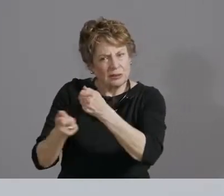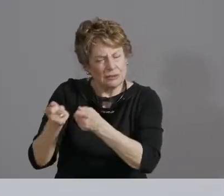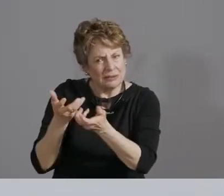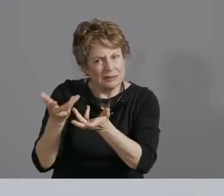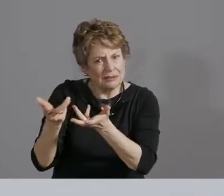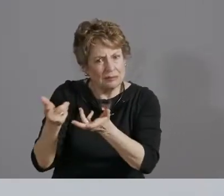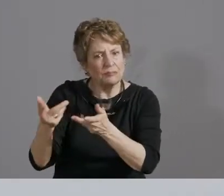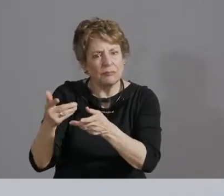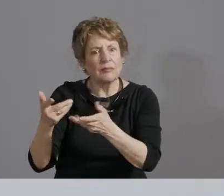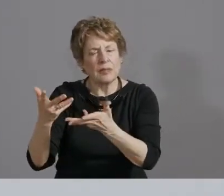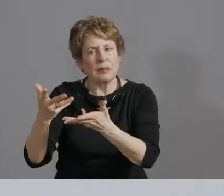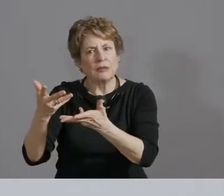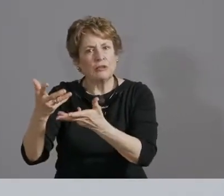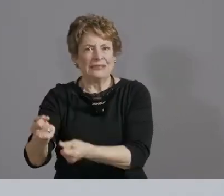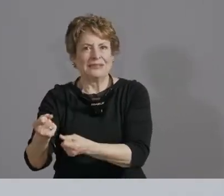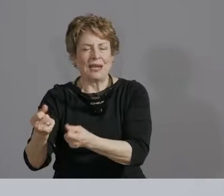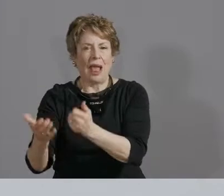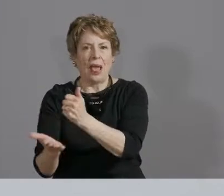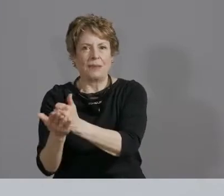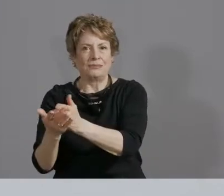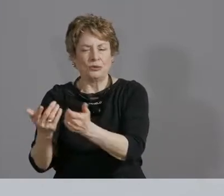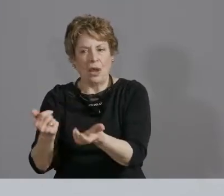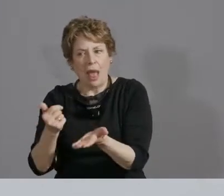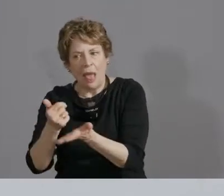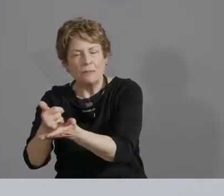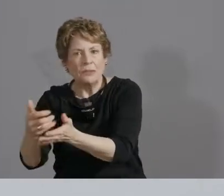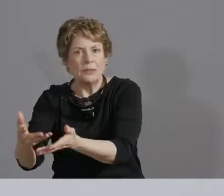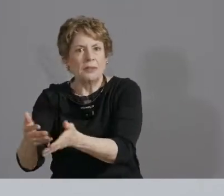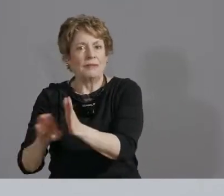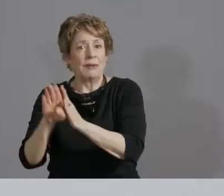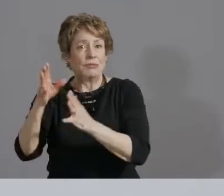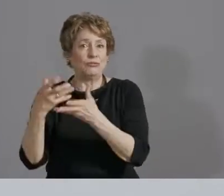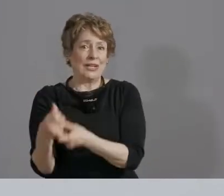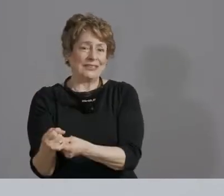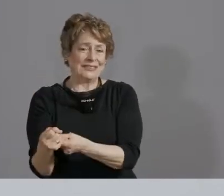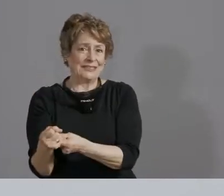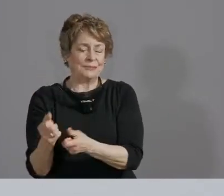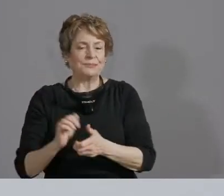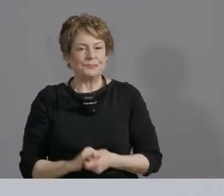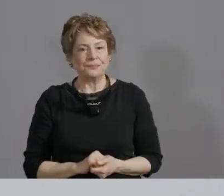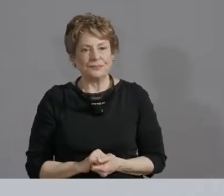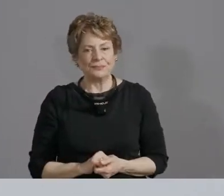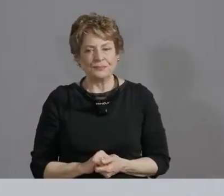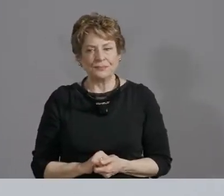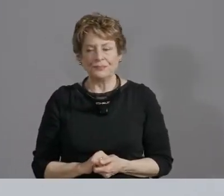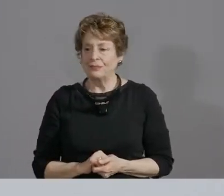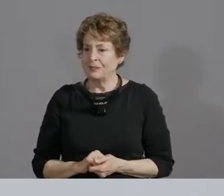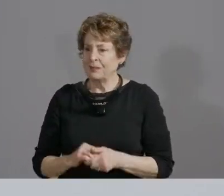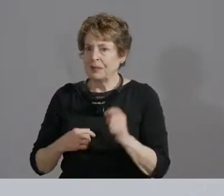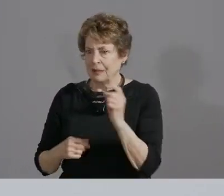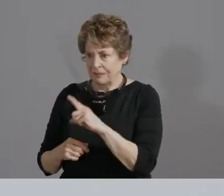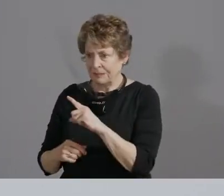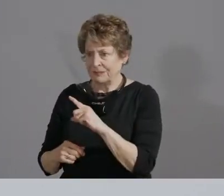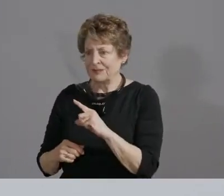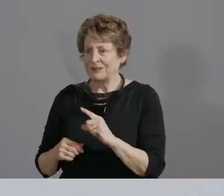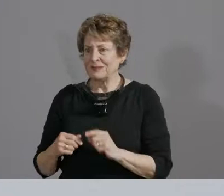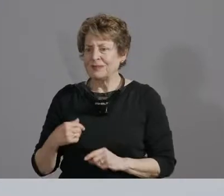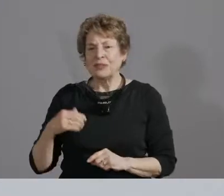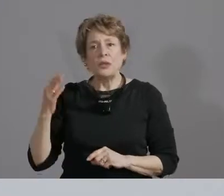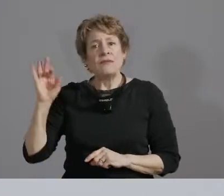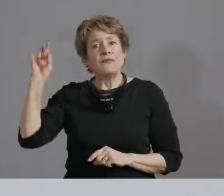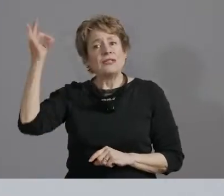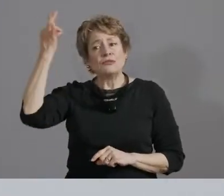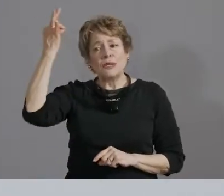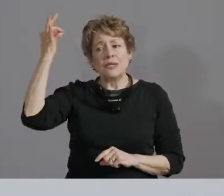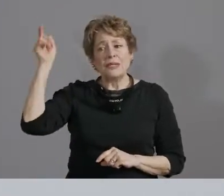Will the so I know the federal partnership with pharmacies is, they actually come with a federal obligation. Will you still be tracking that locally for